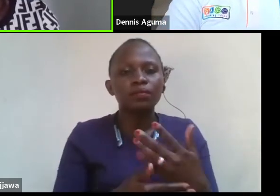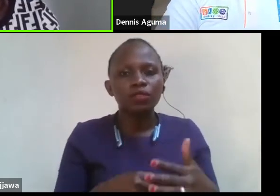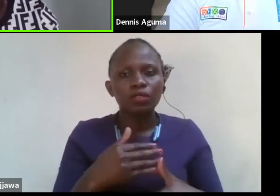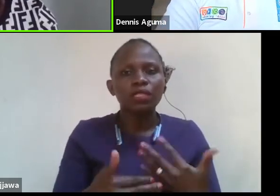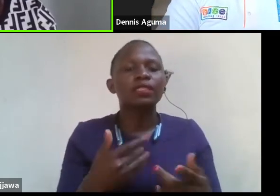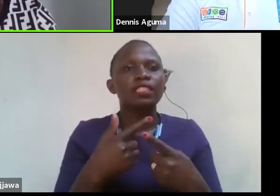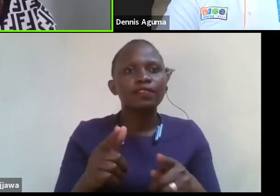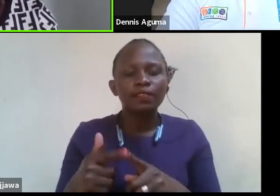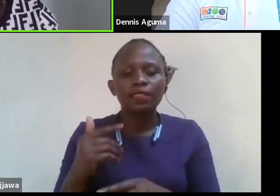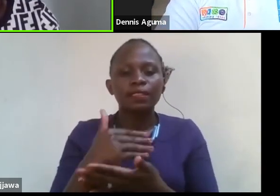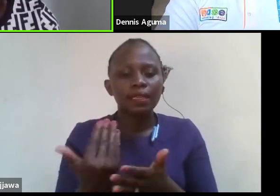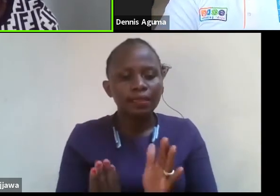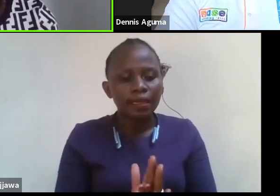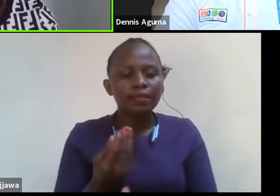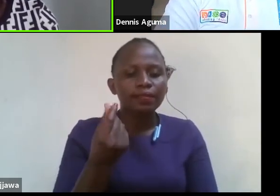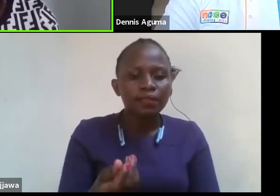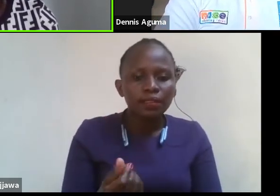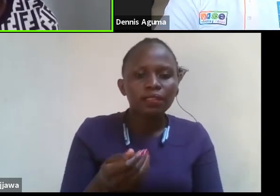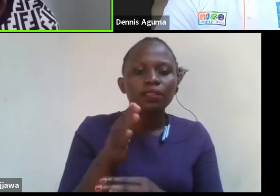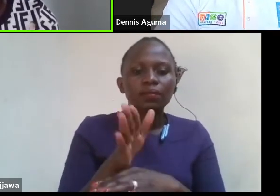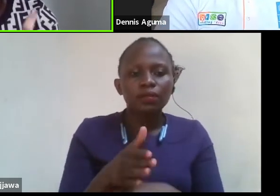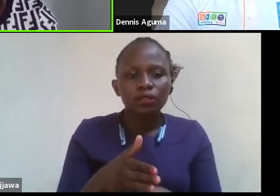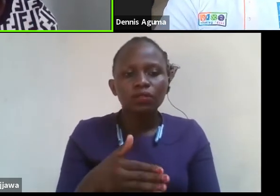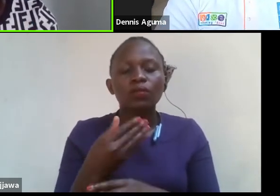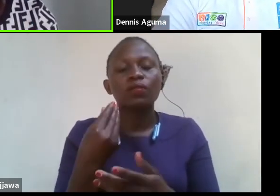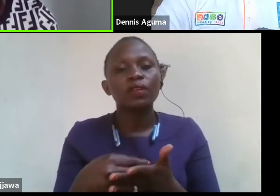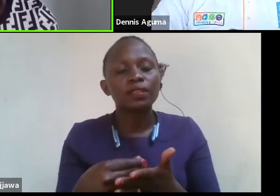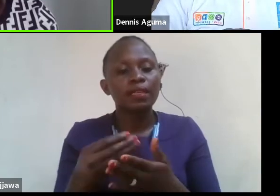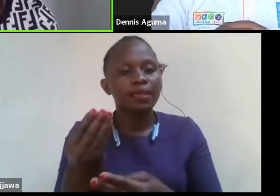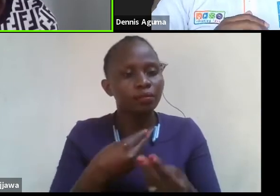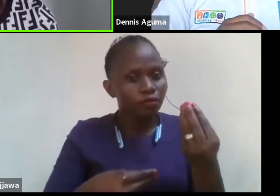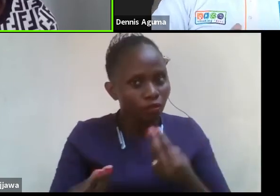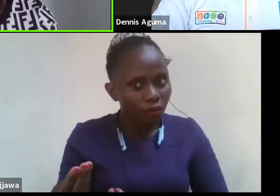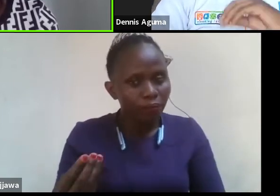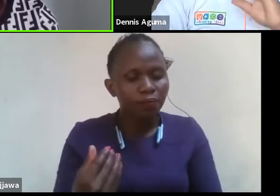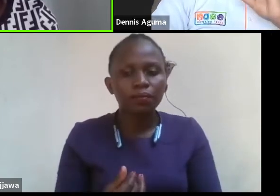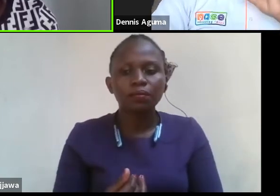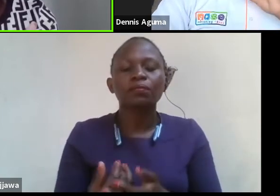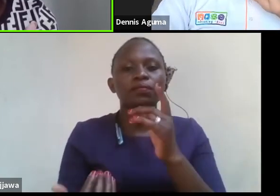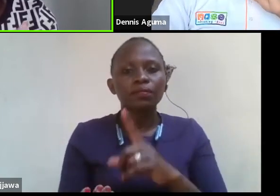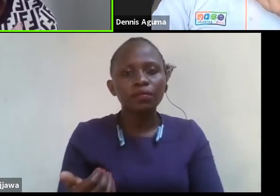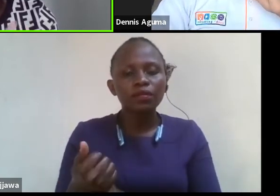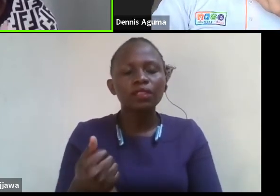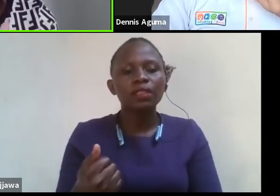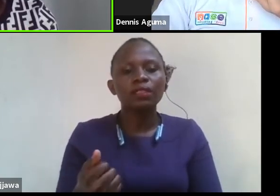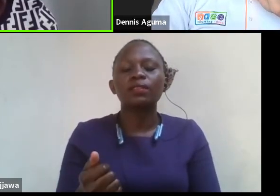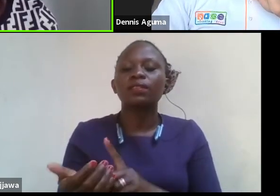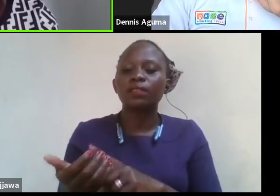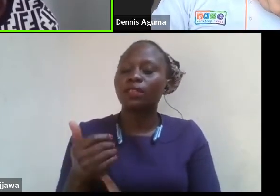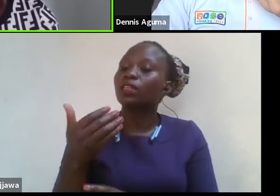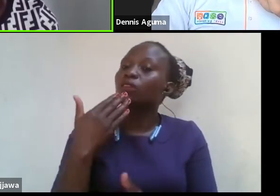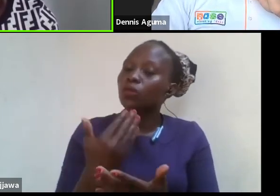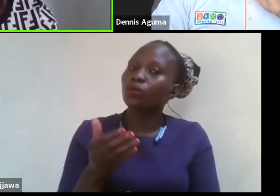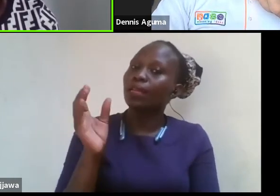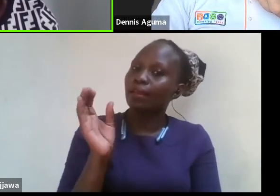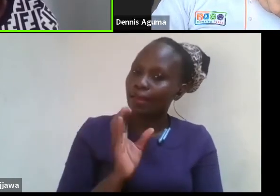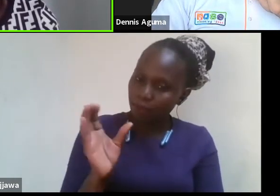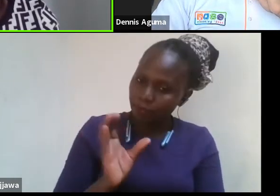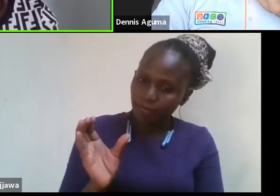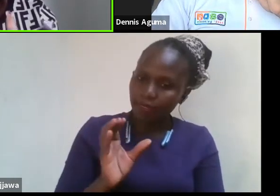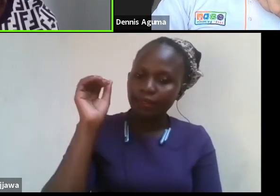Ministry of Trade, to ensure that we get a suitable company that can be able